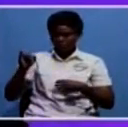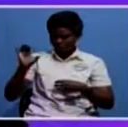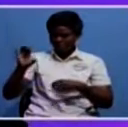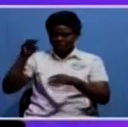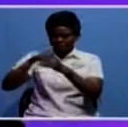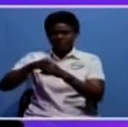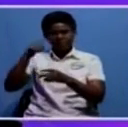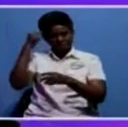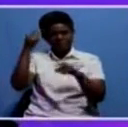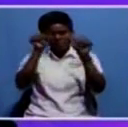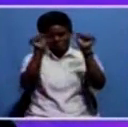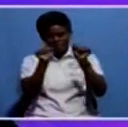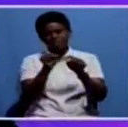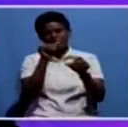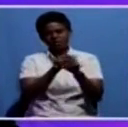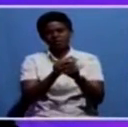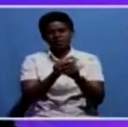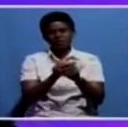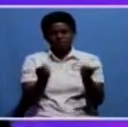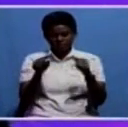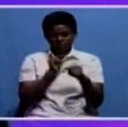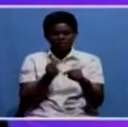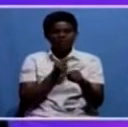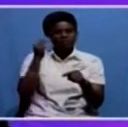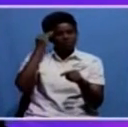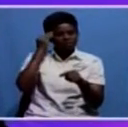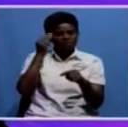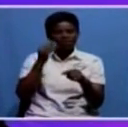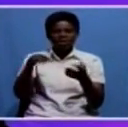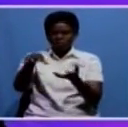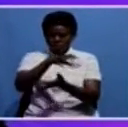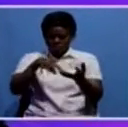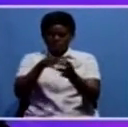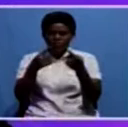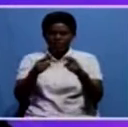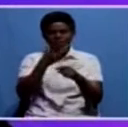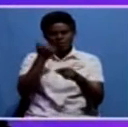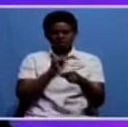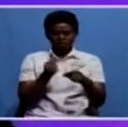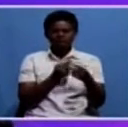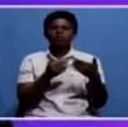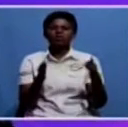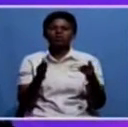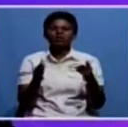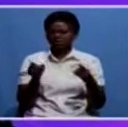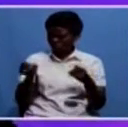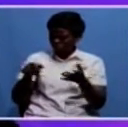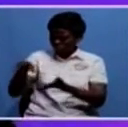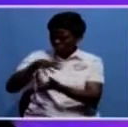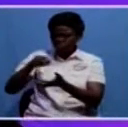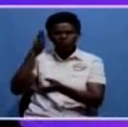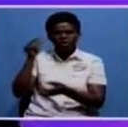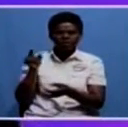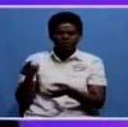of government. And sometimes when we notice that there is some disorder happening, we must come out and say there is disorder happening. So why